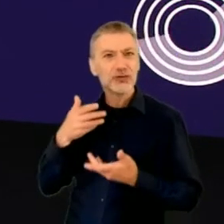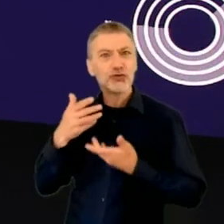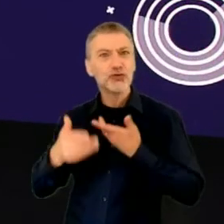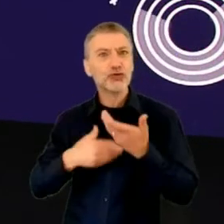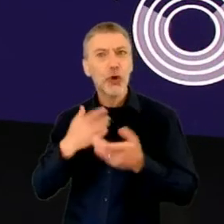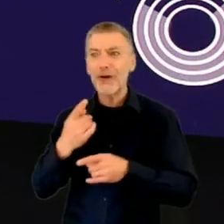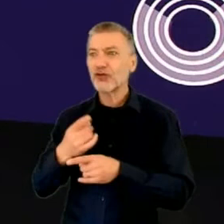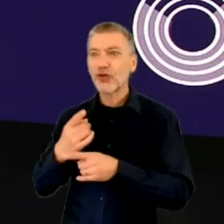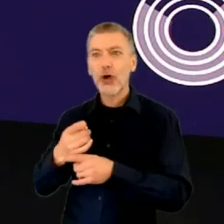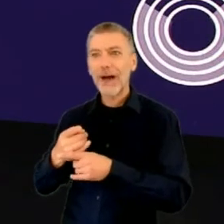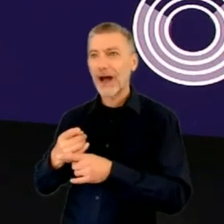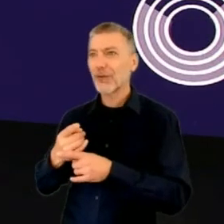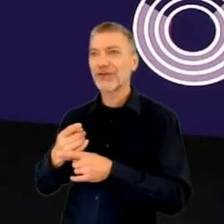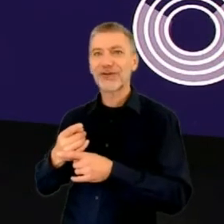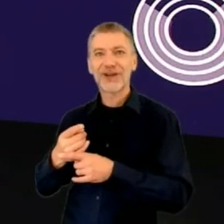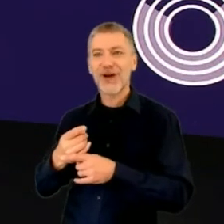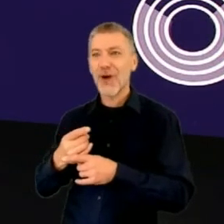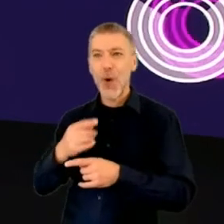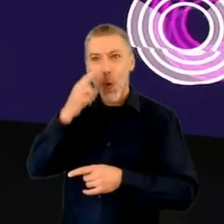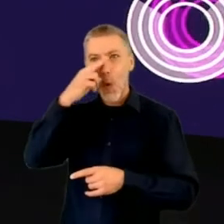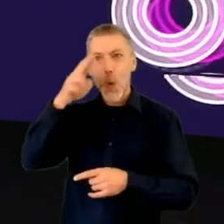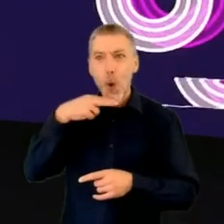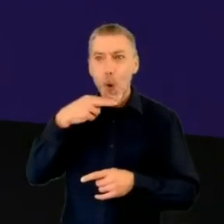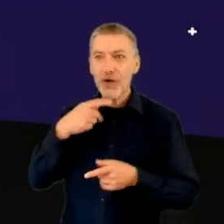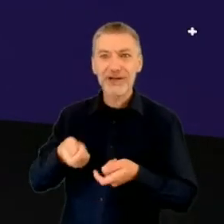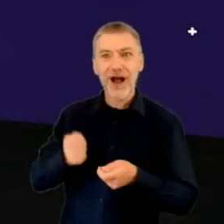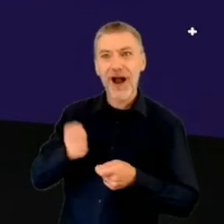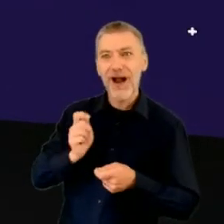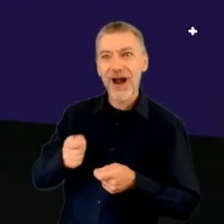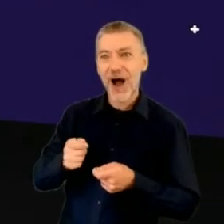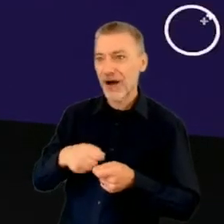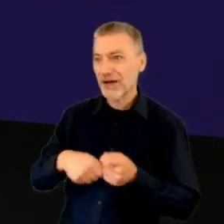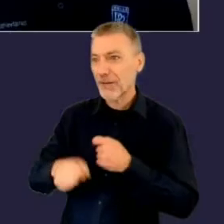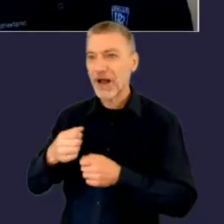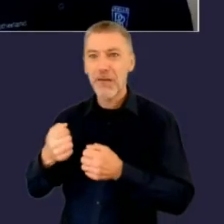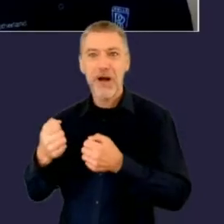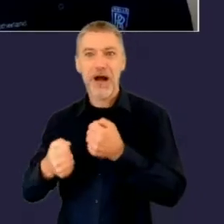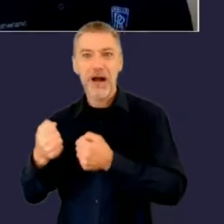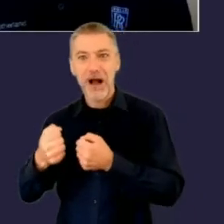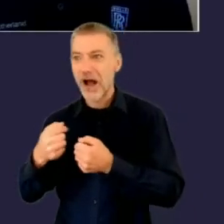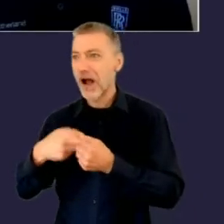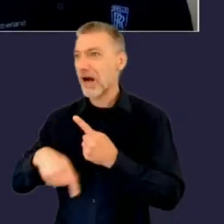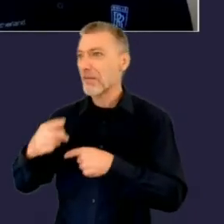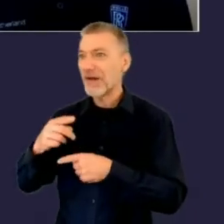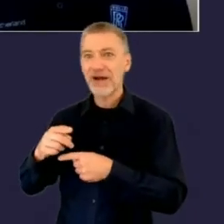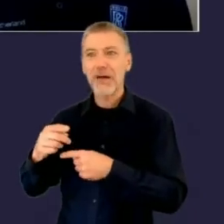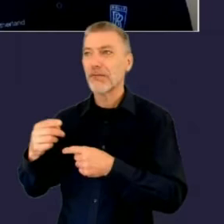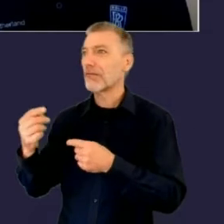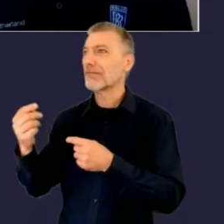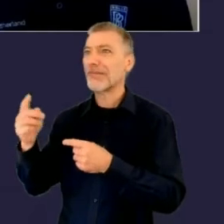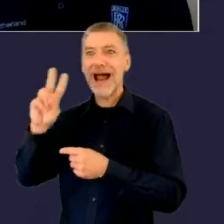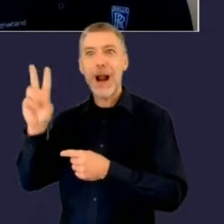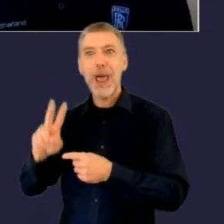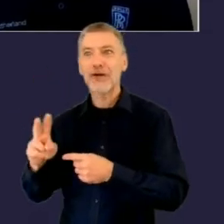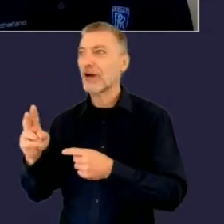going from horse and cart to car to these quad electric planes for me was really, really fascinating.